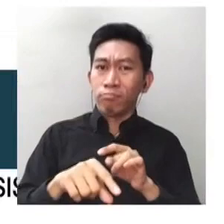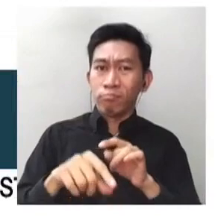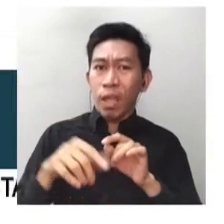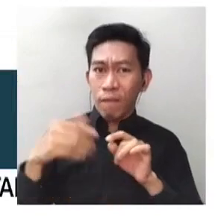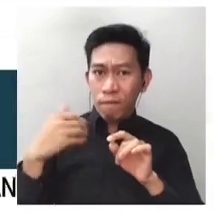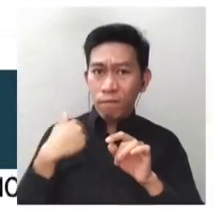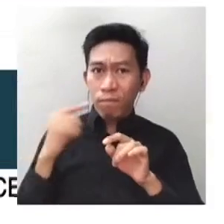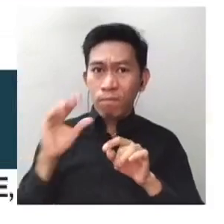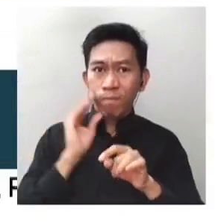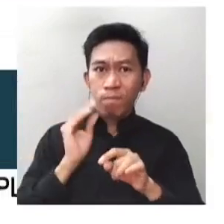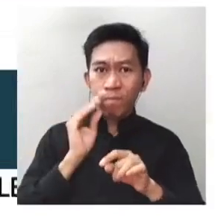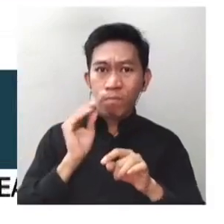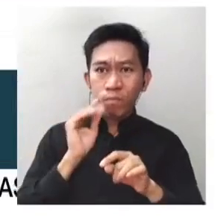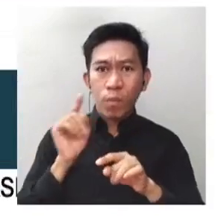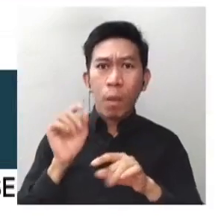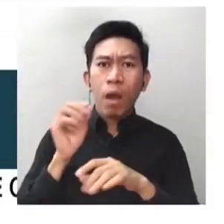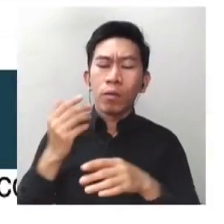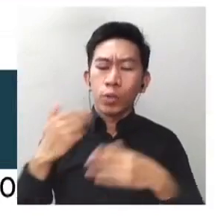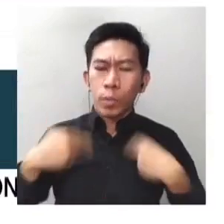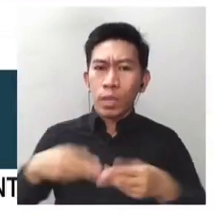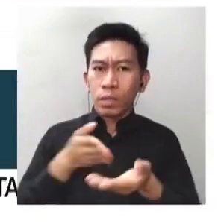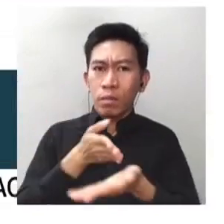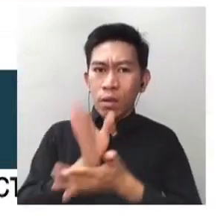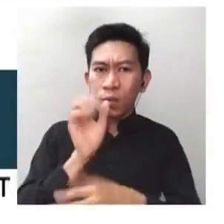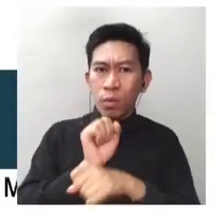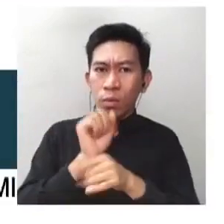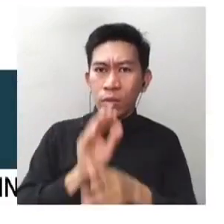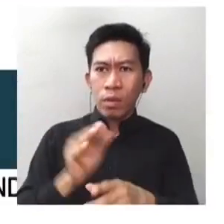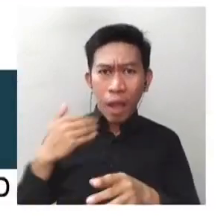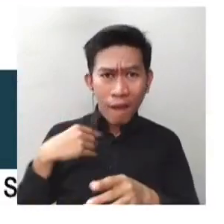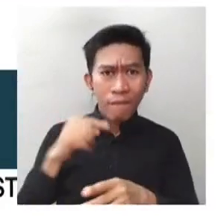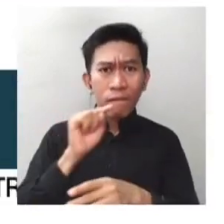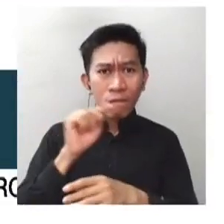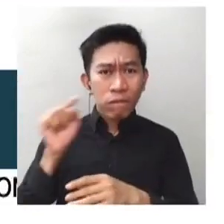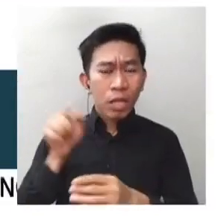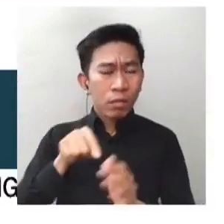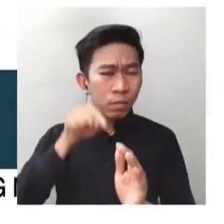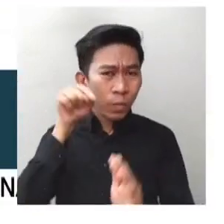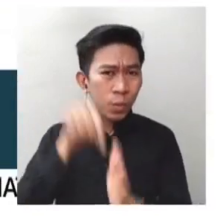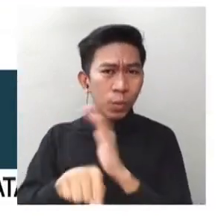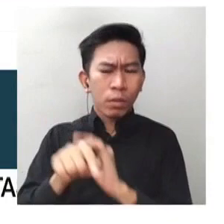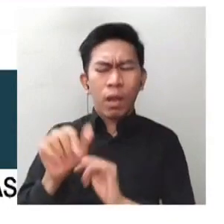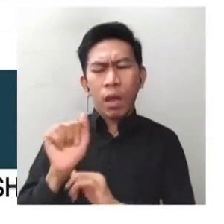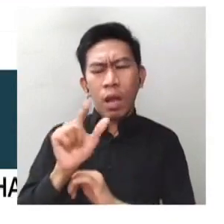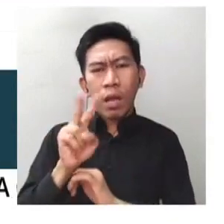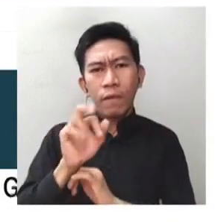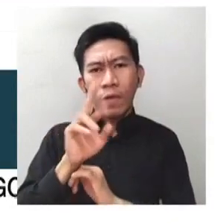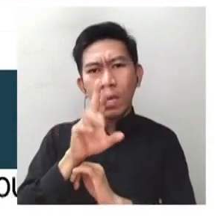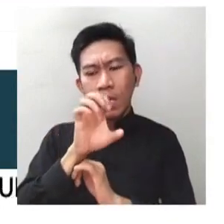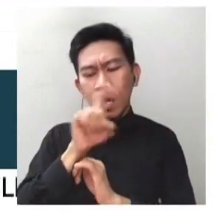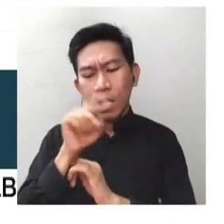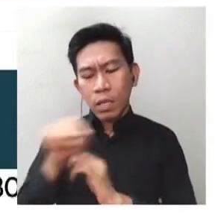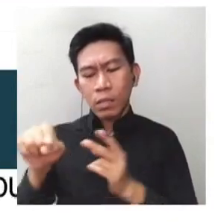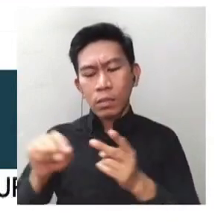The human rights worker Sara Alvarez, for example, is an example of that. The Luma teacher Chad